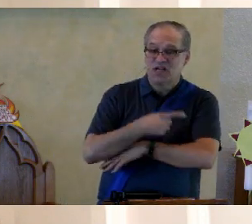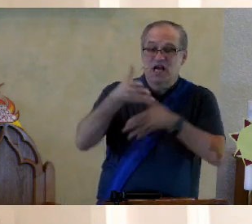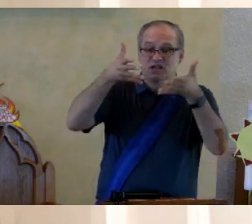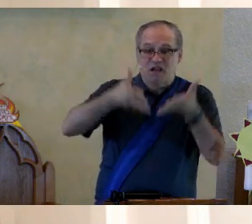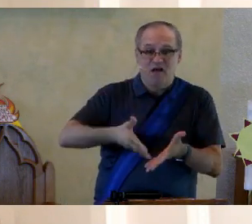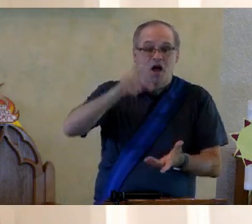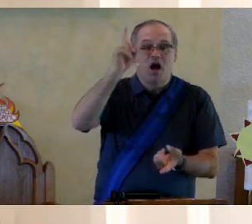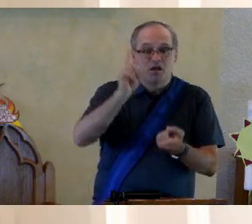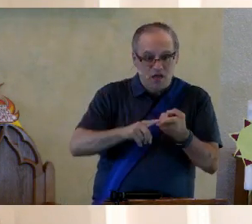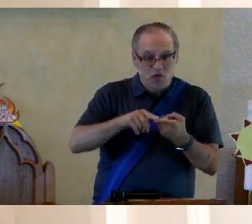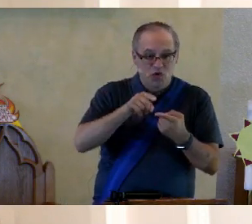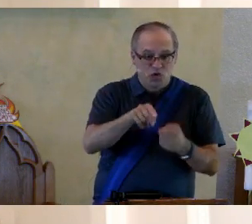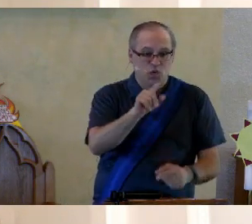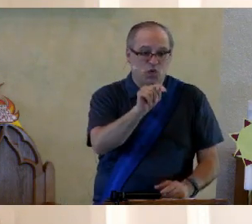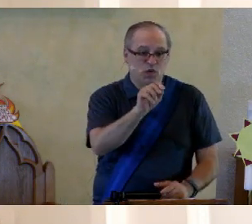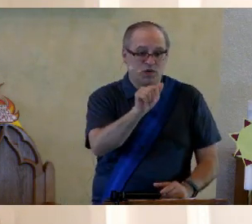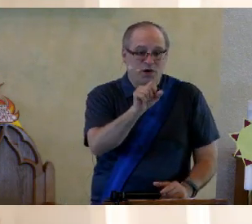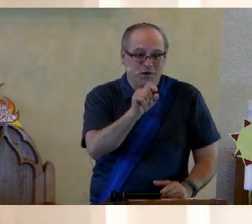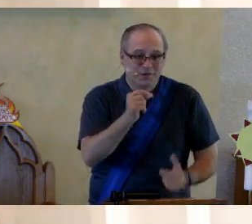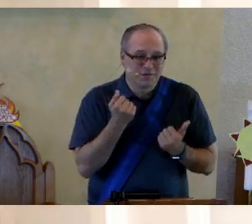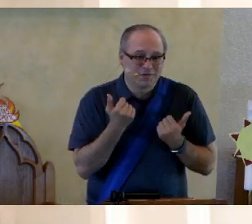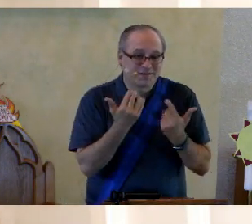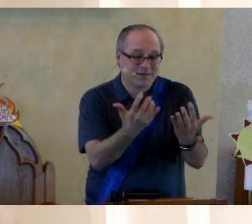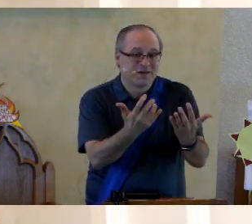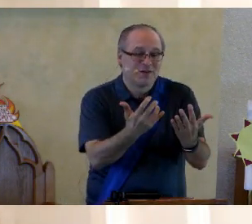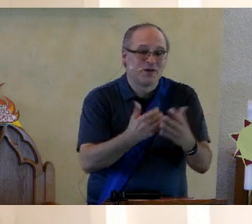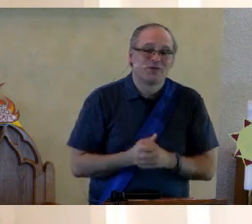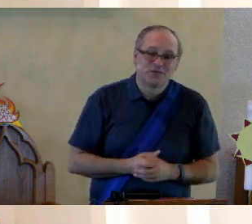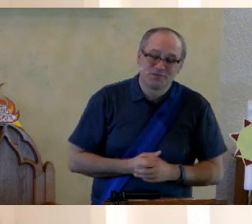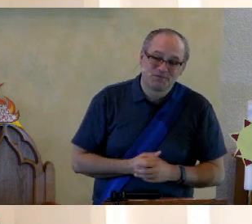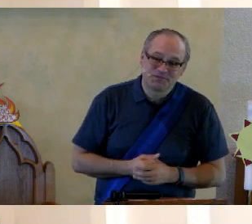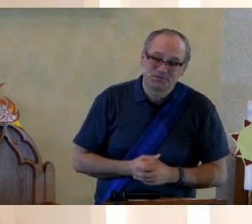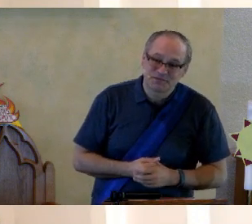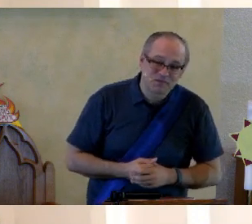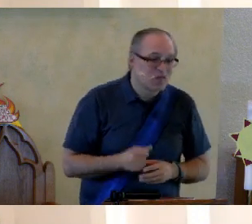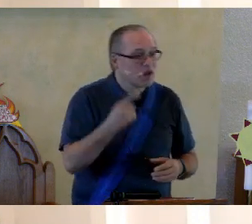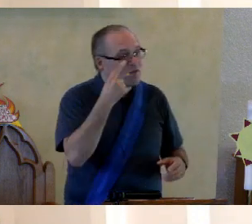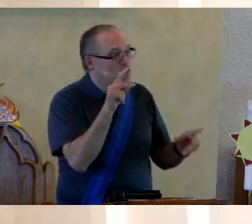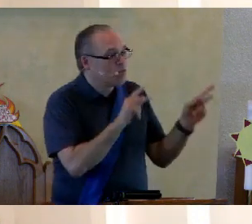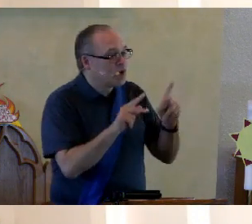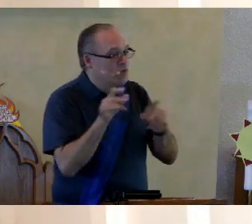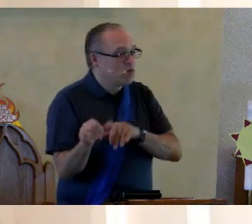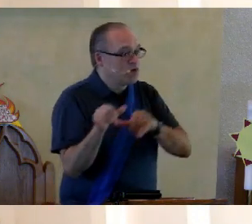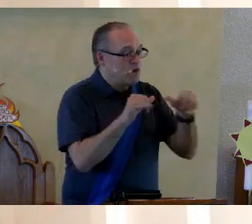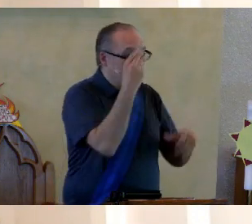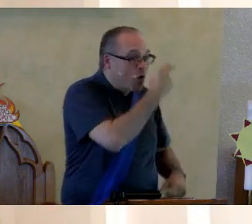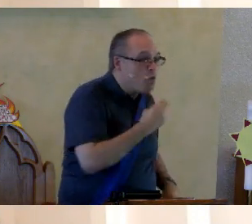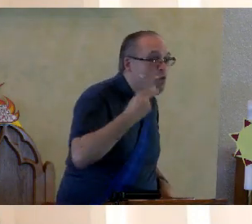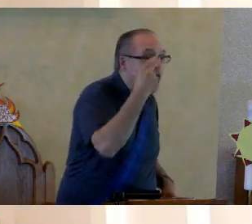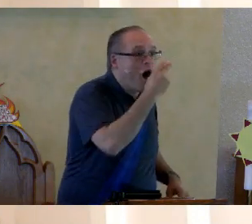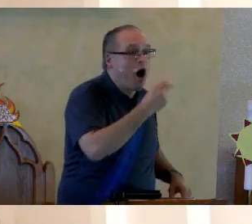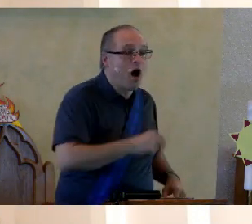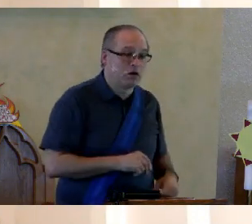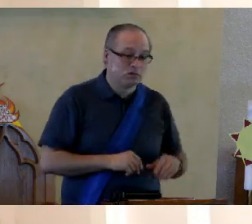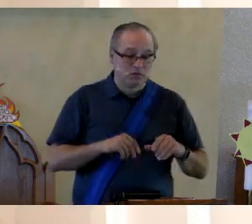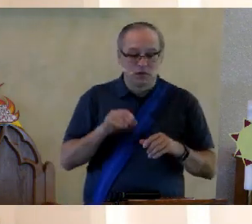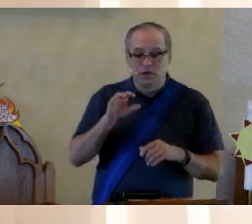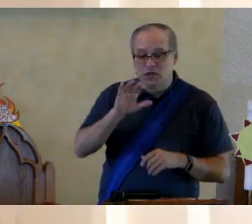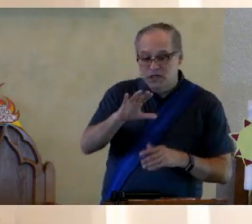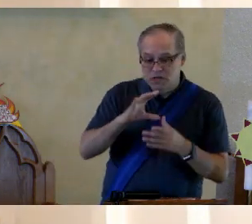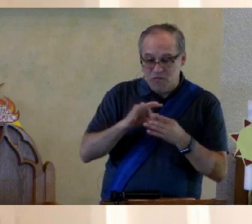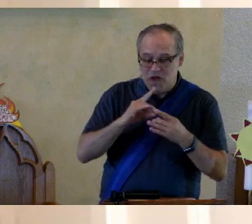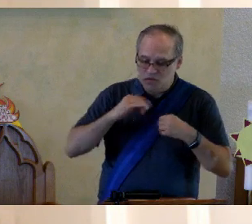toast." Much like the text message that went out to the folks living in Hawaii, his message was cold, devoid